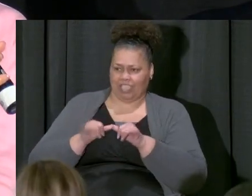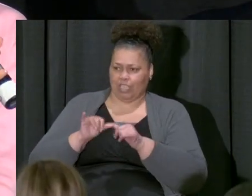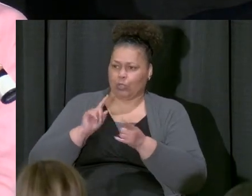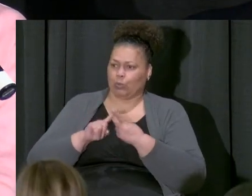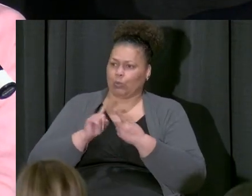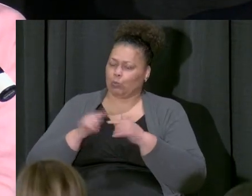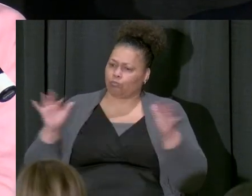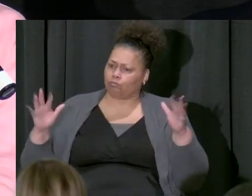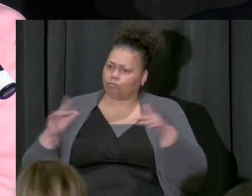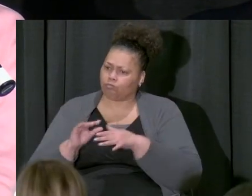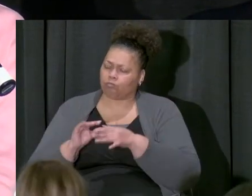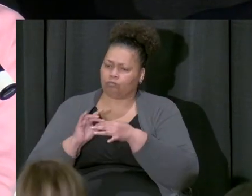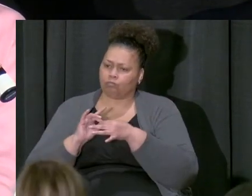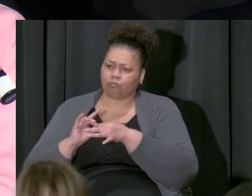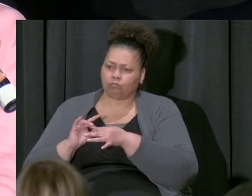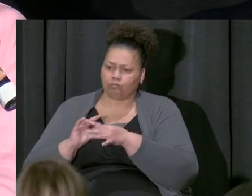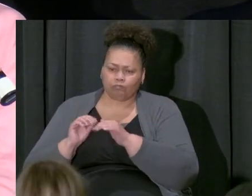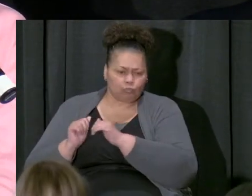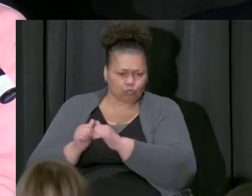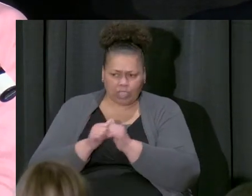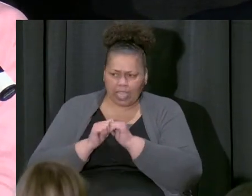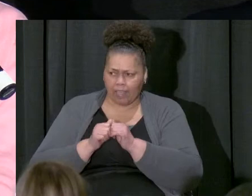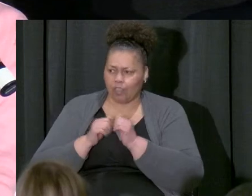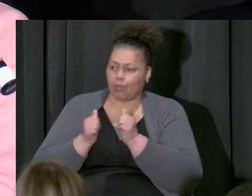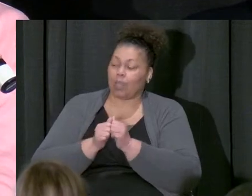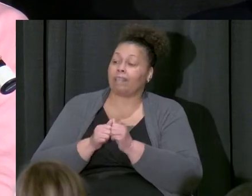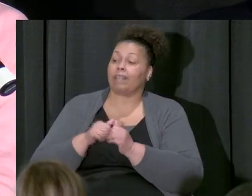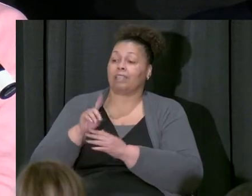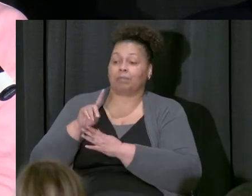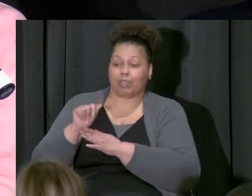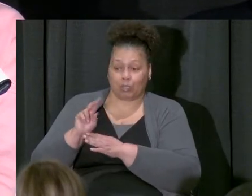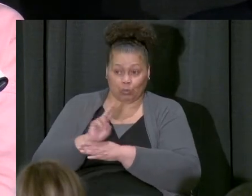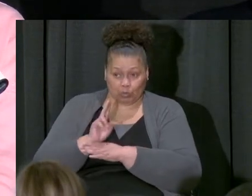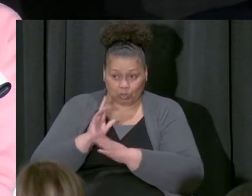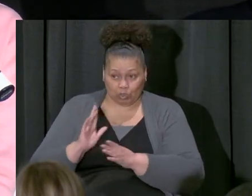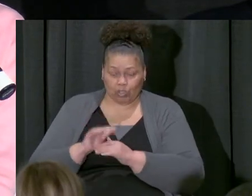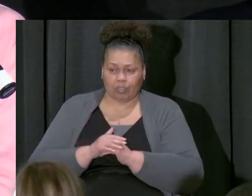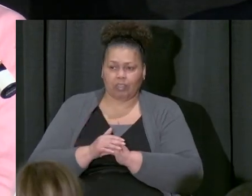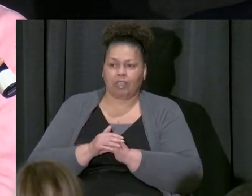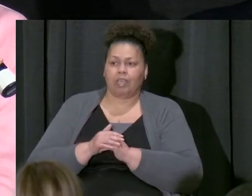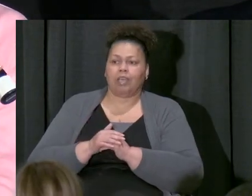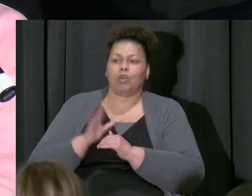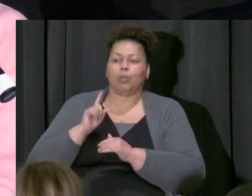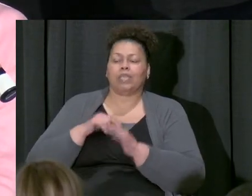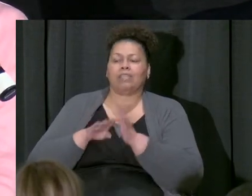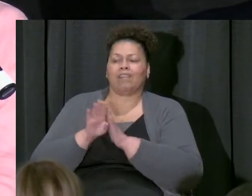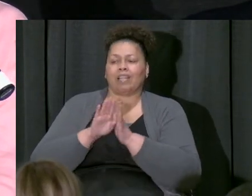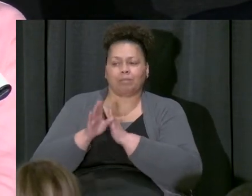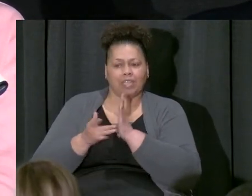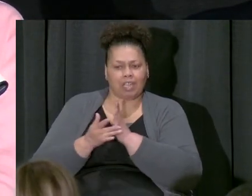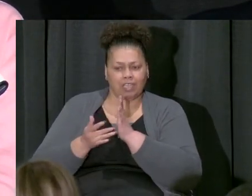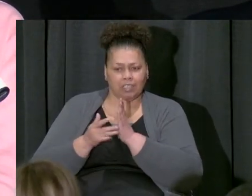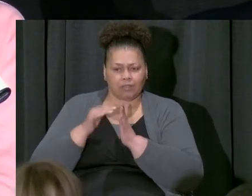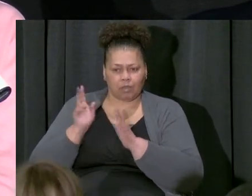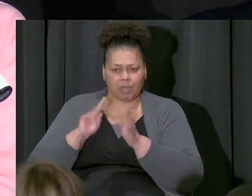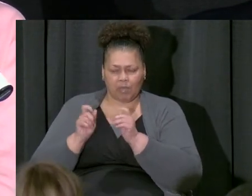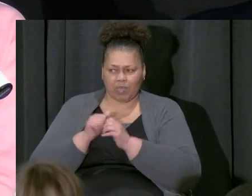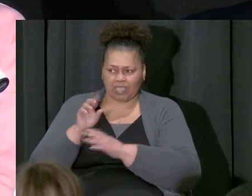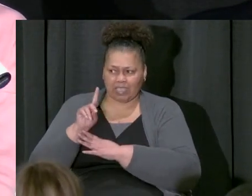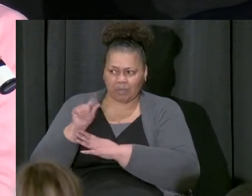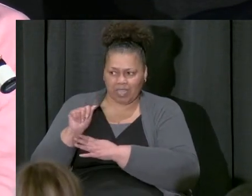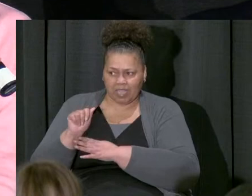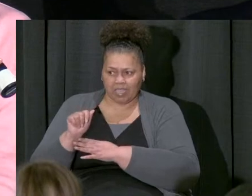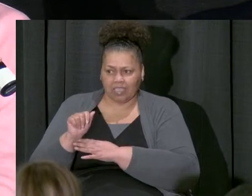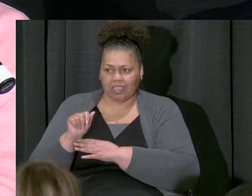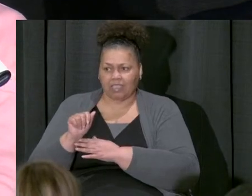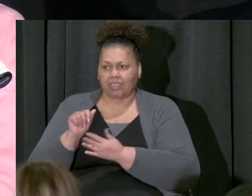get together with disability users. We develop technologies for people with disabilities. However,